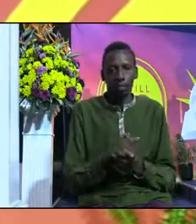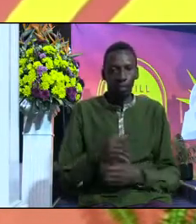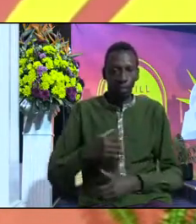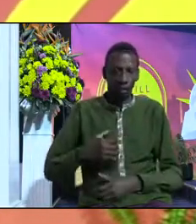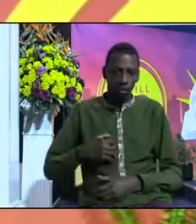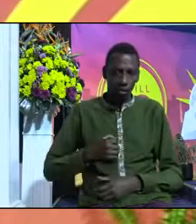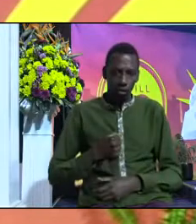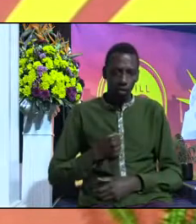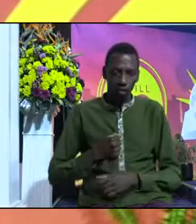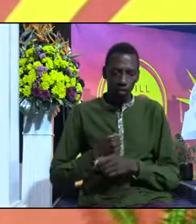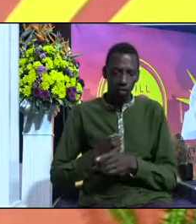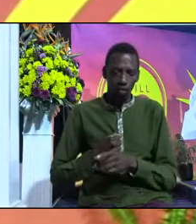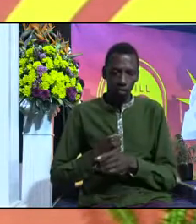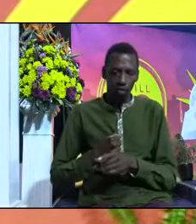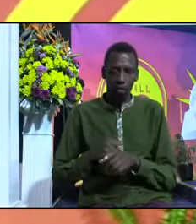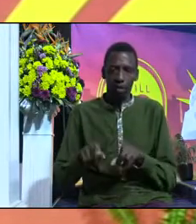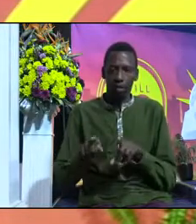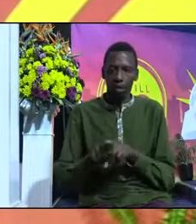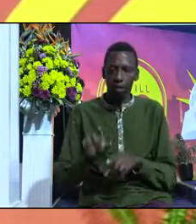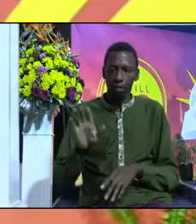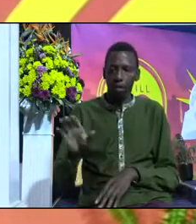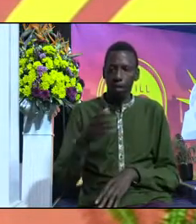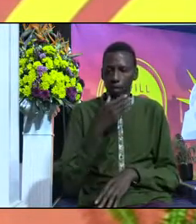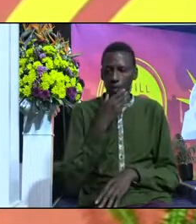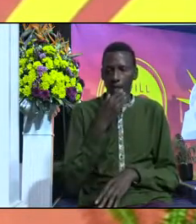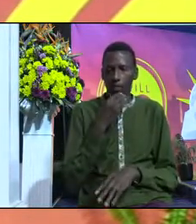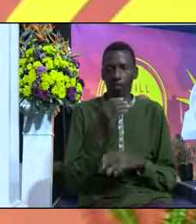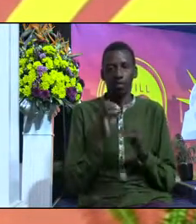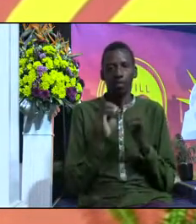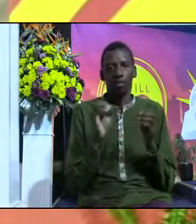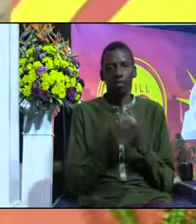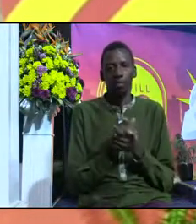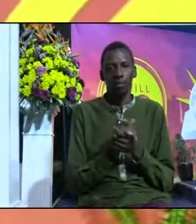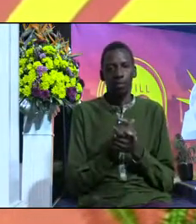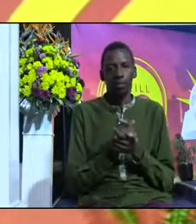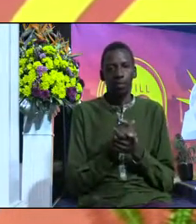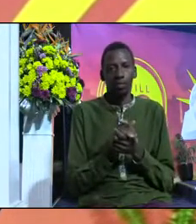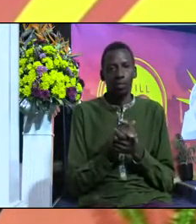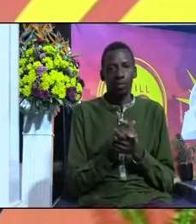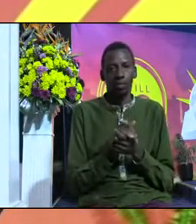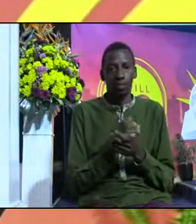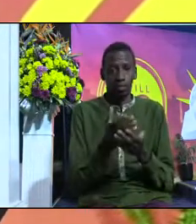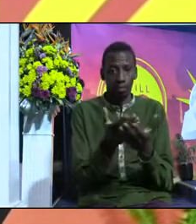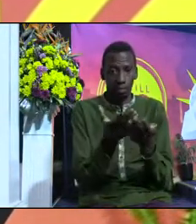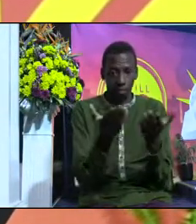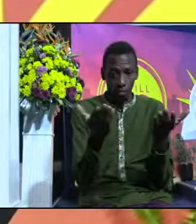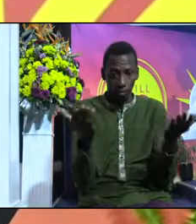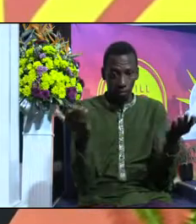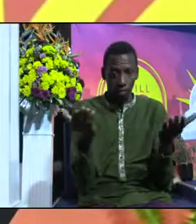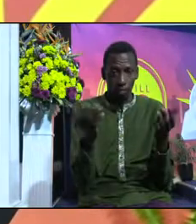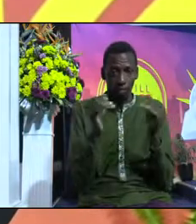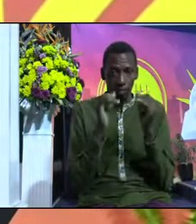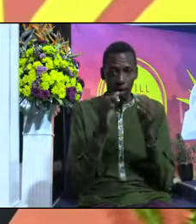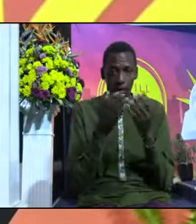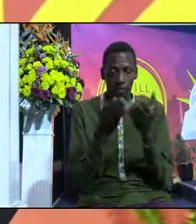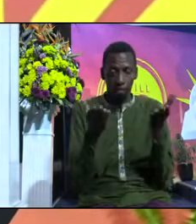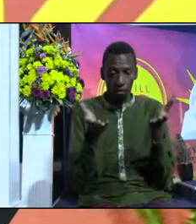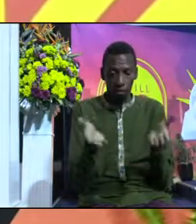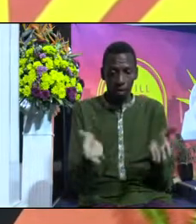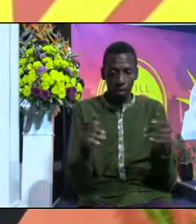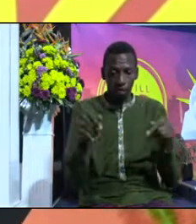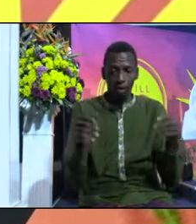Joseph was nothing like his daddy. Young brothers, if you're here tonight, hear me. Don't